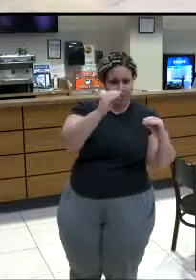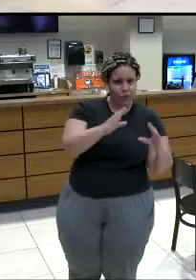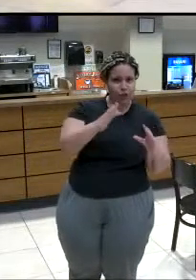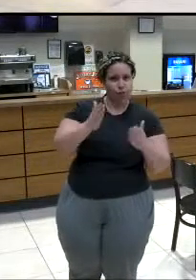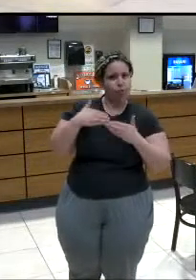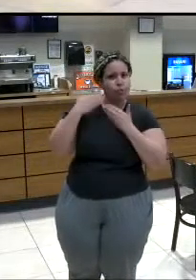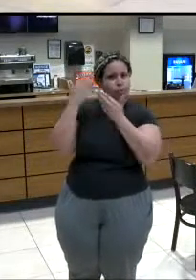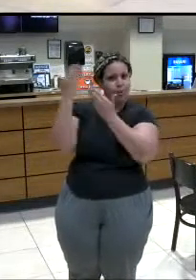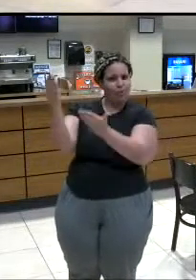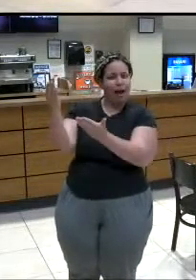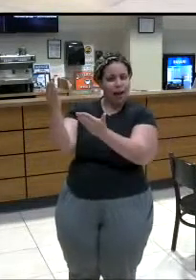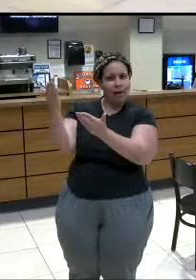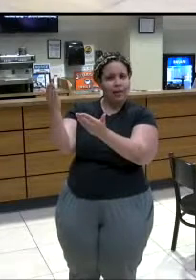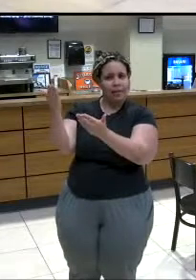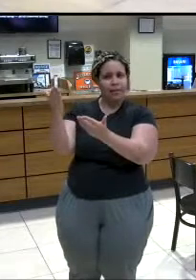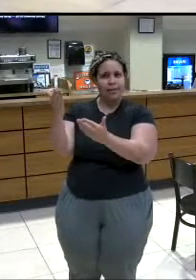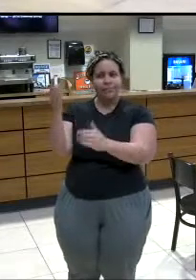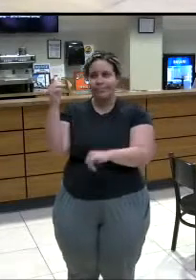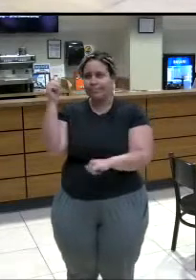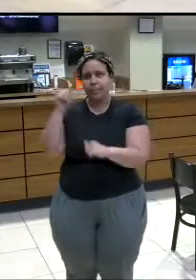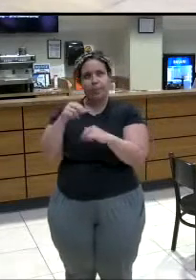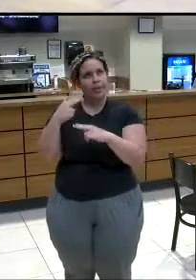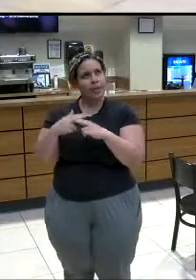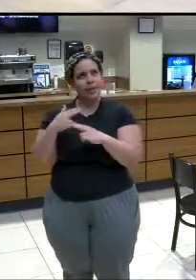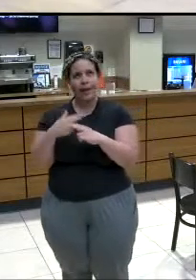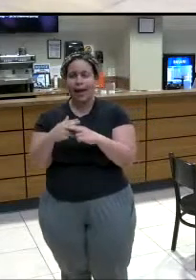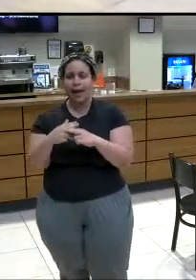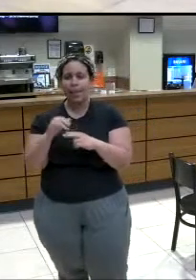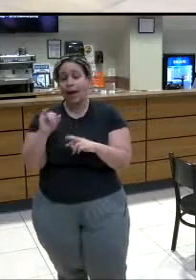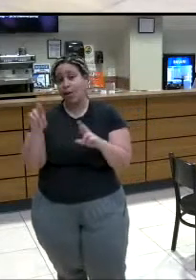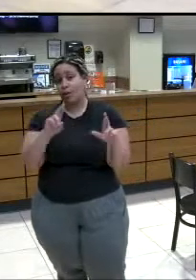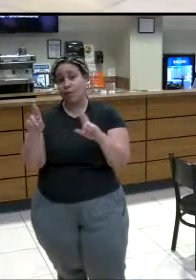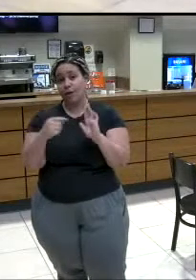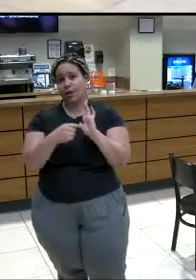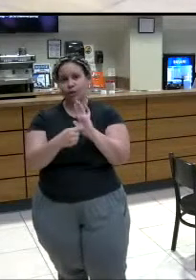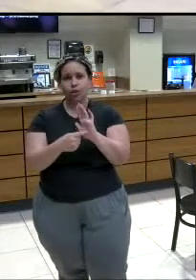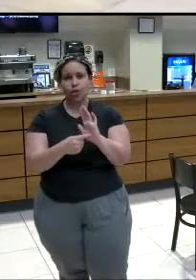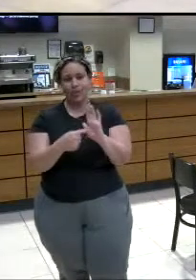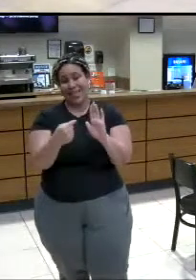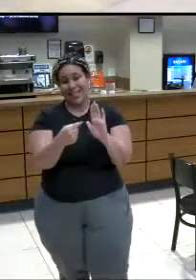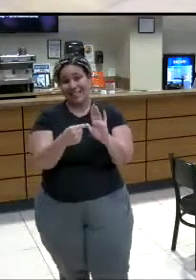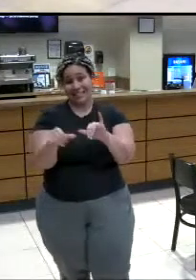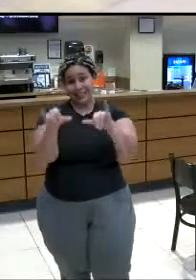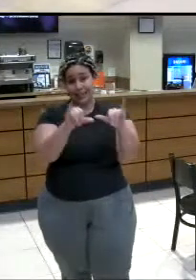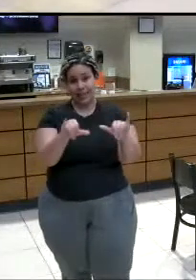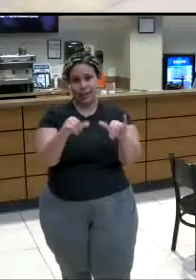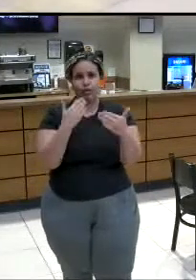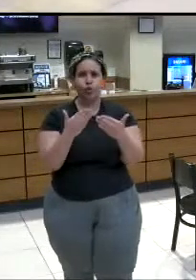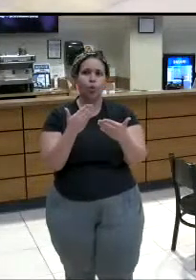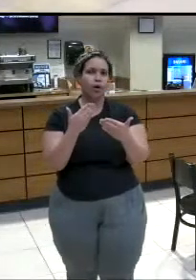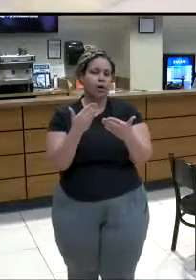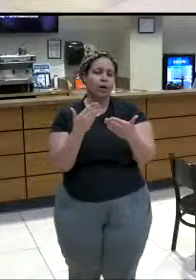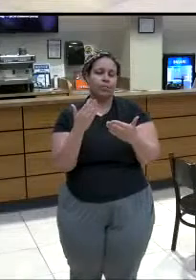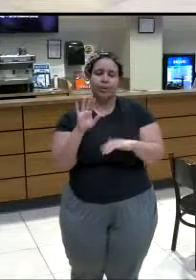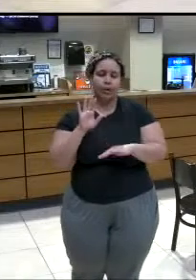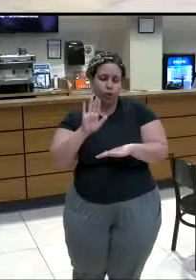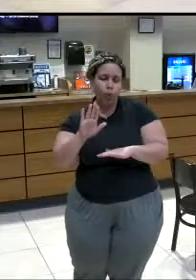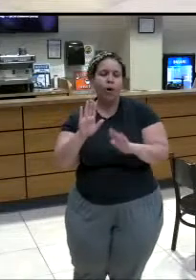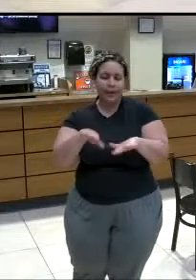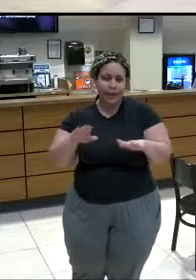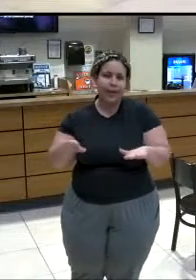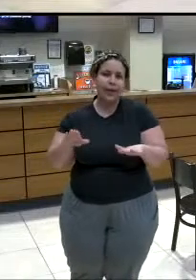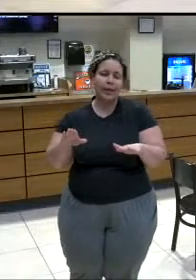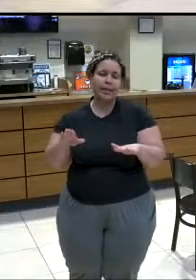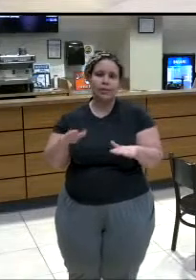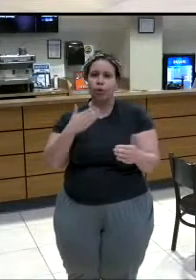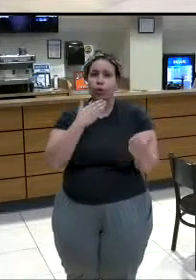a standards report that is in iReady that says this is the standards that your kid is doing well in, this is the standard that your kid needs some extra